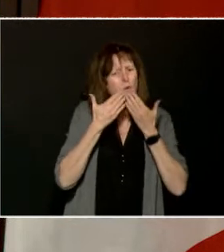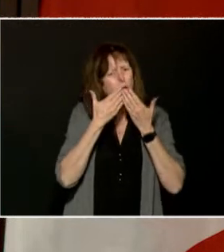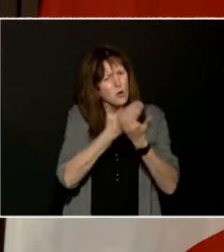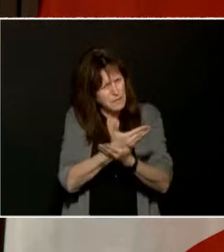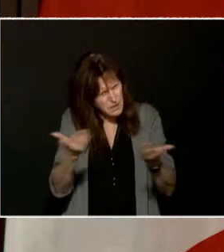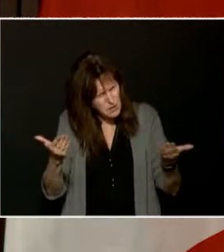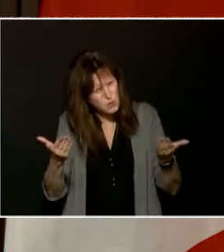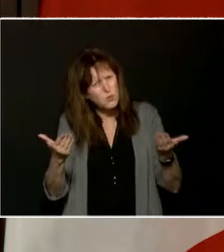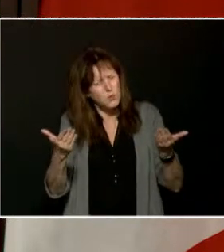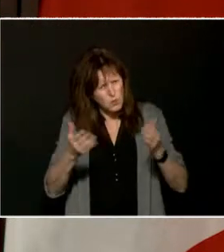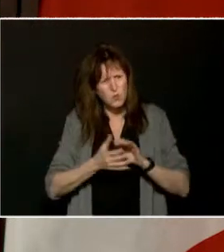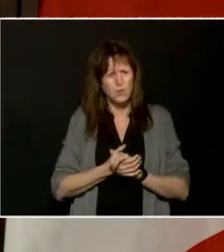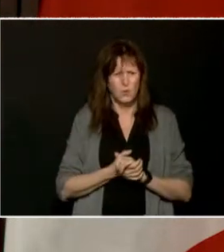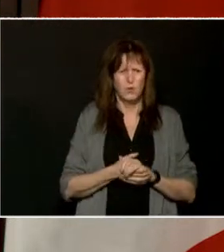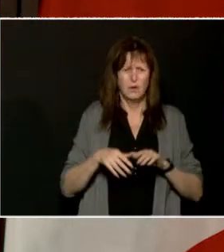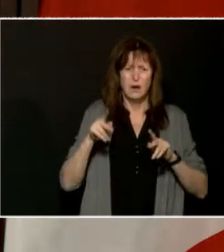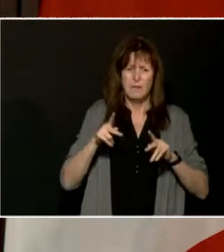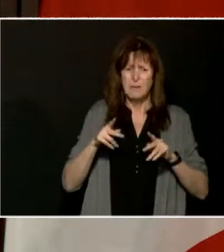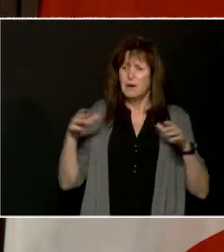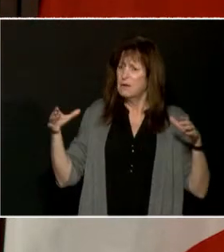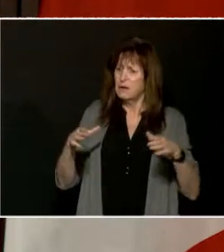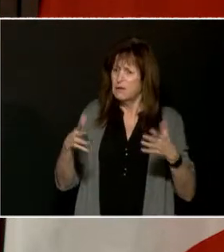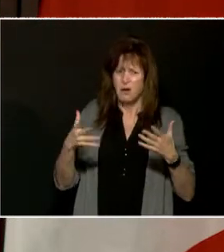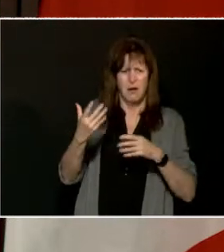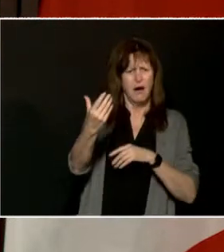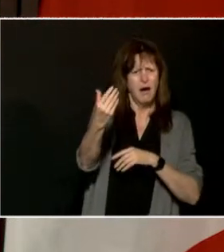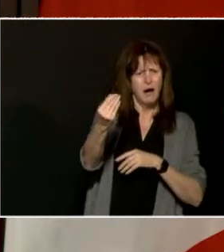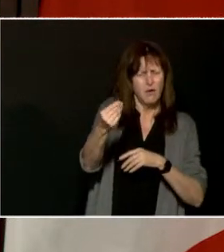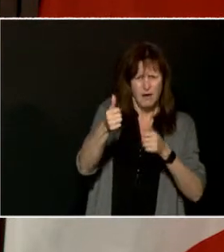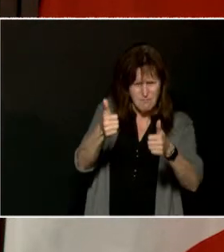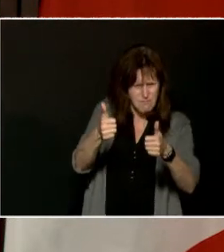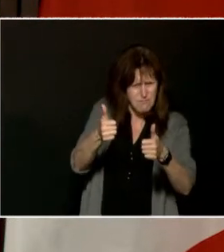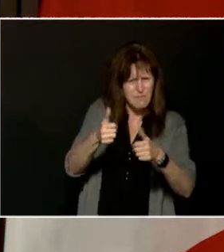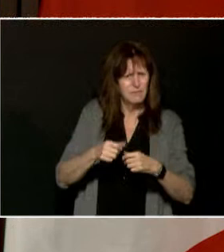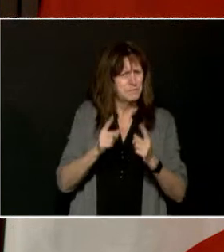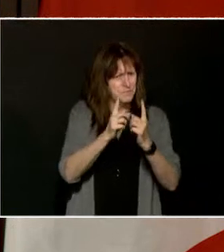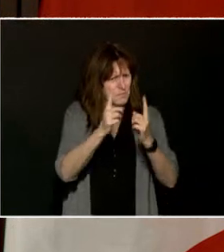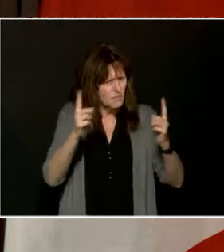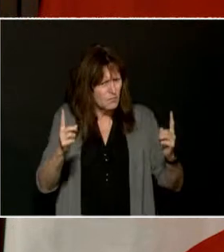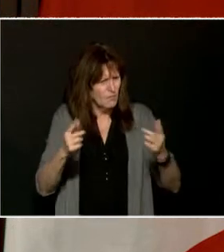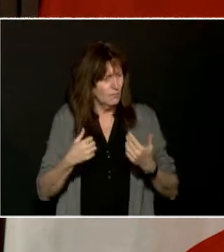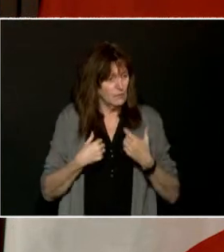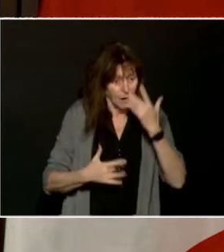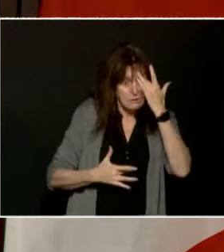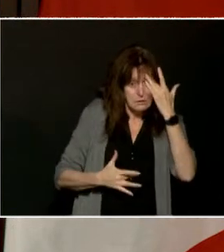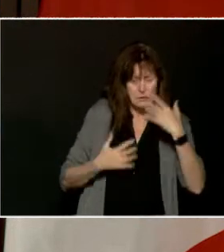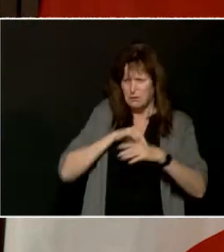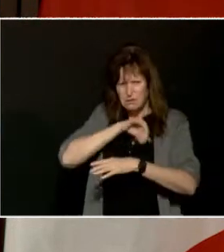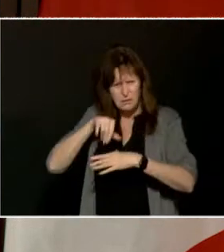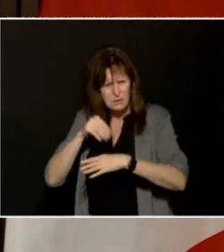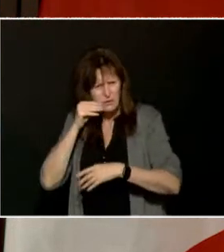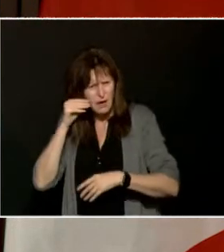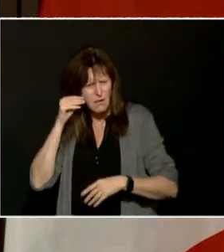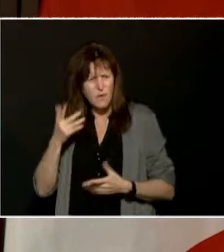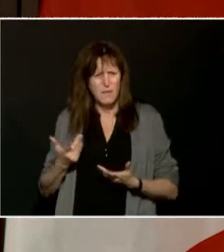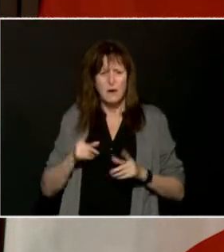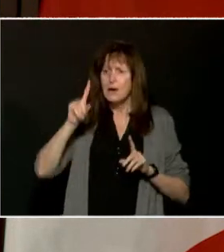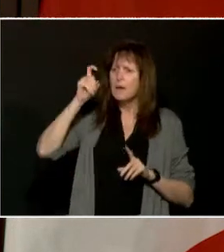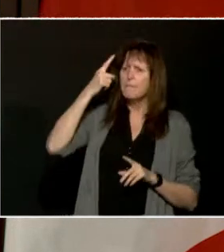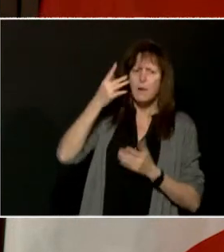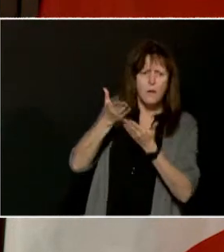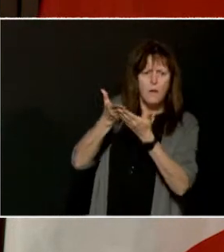keep physical distance, to wear masks, to stay home when you're sick, and, if you're an employer, either to shut your work site when